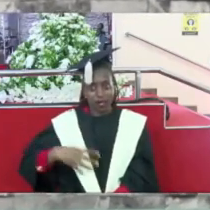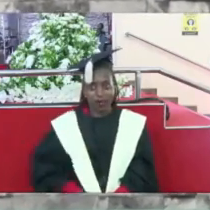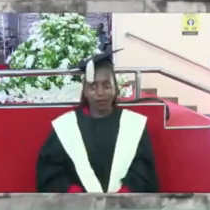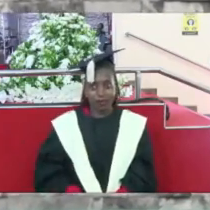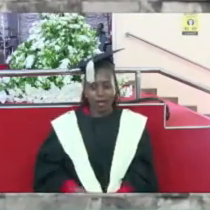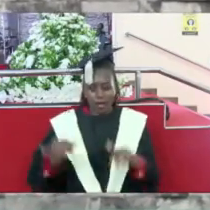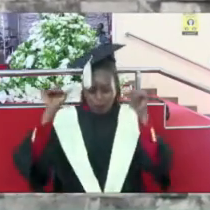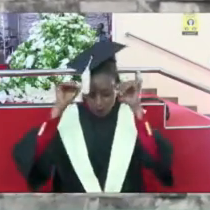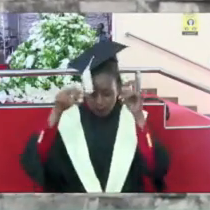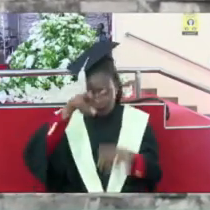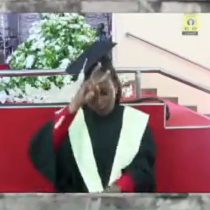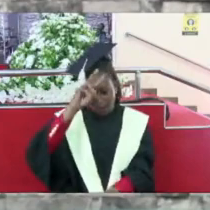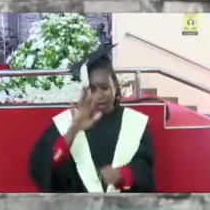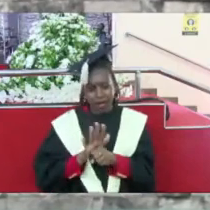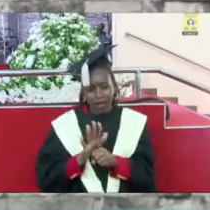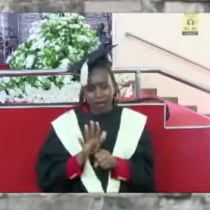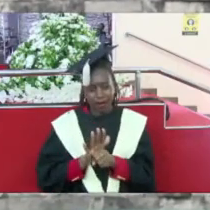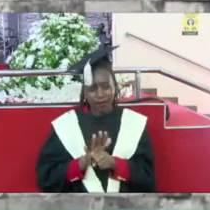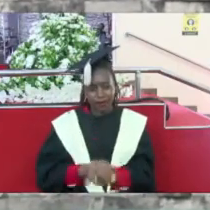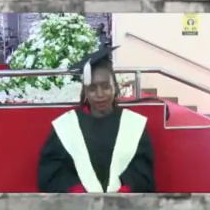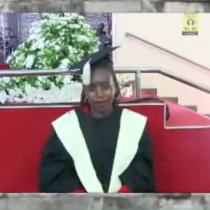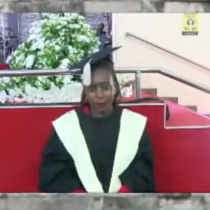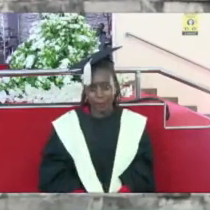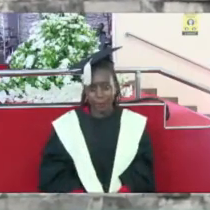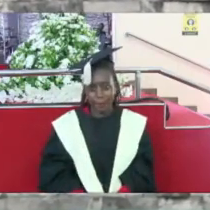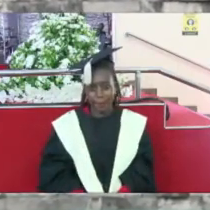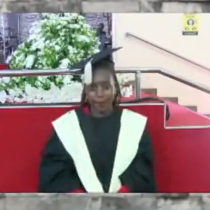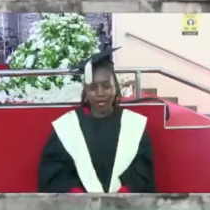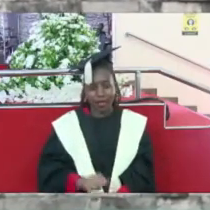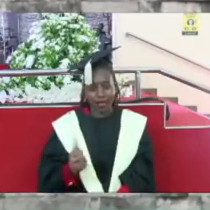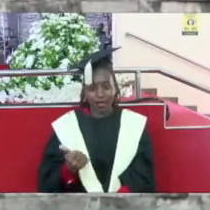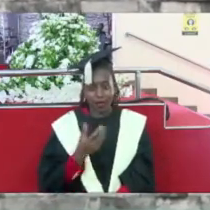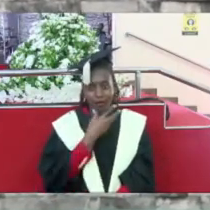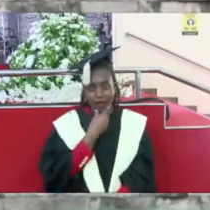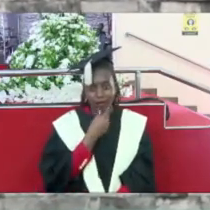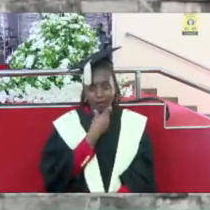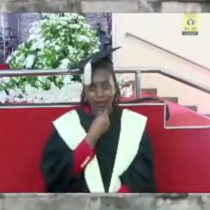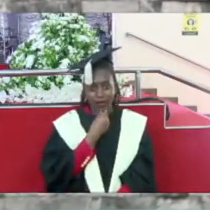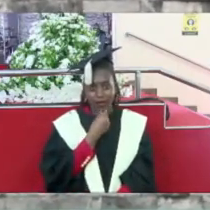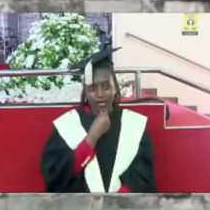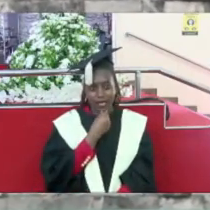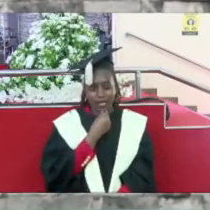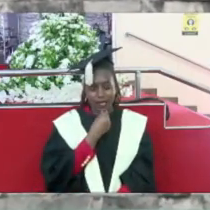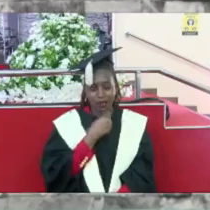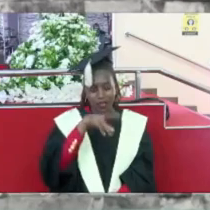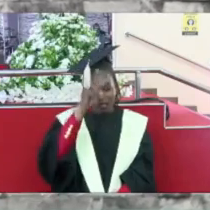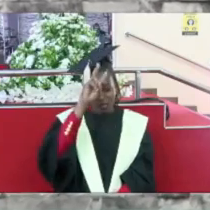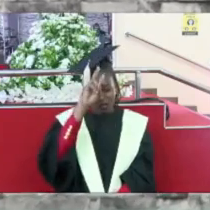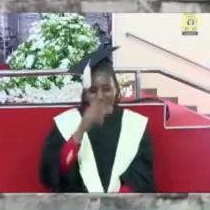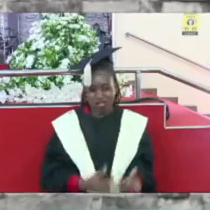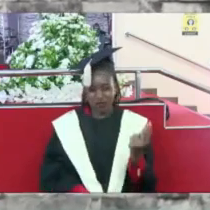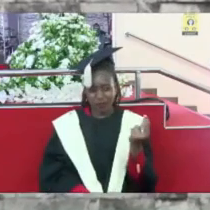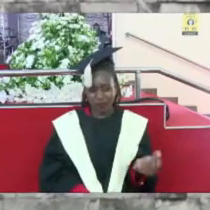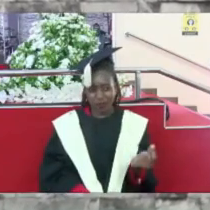na mabuzi na makondoo. And he had cattle, sheep, goats. Na yule mwingine. And the other one. Alikuwa na kambuzi kadogo. He had a very tiny